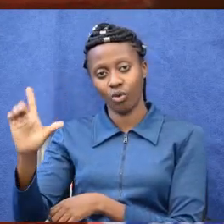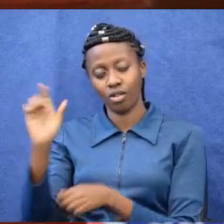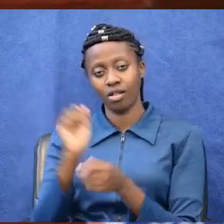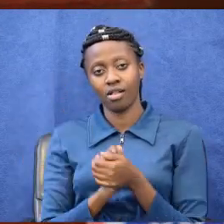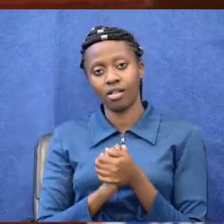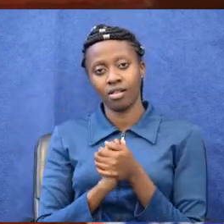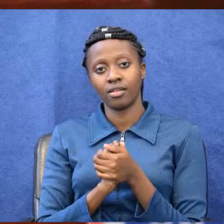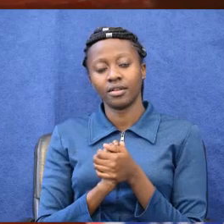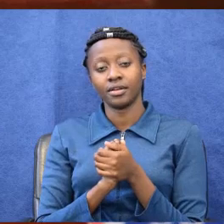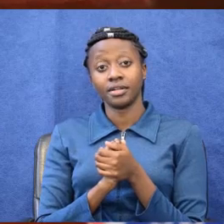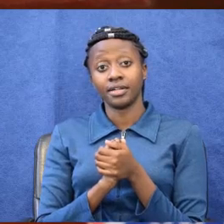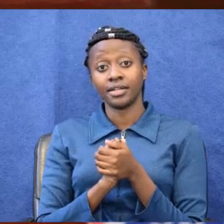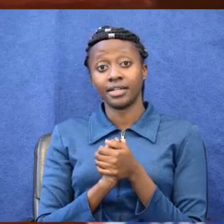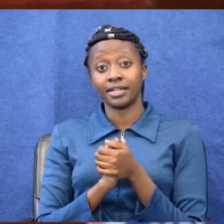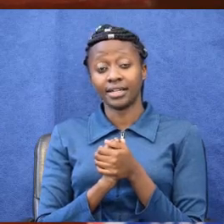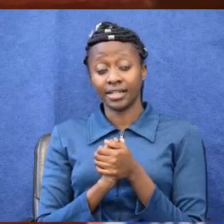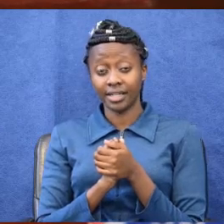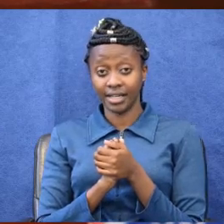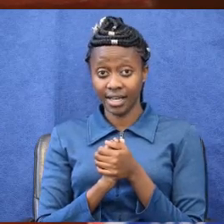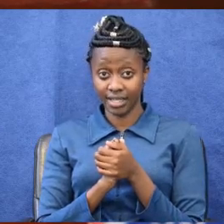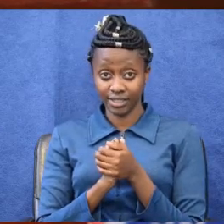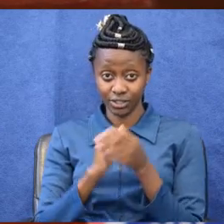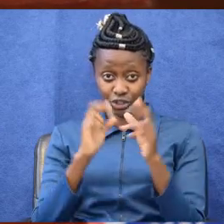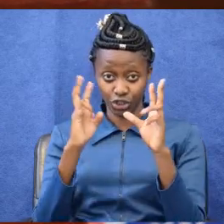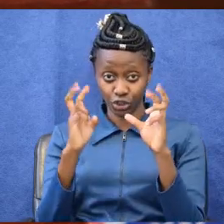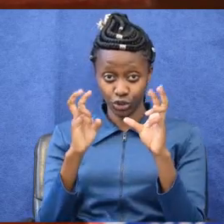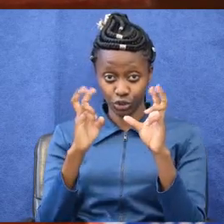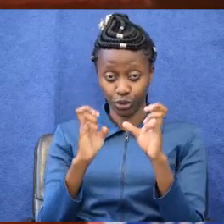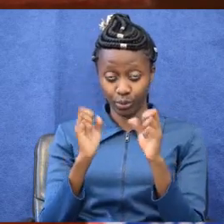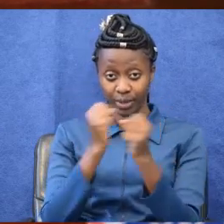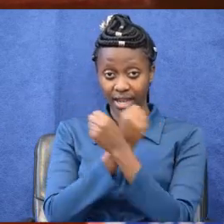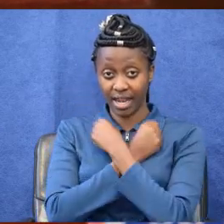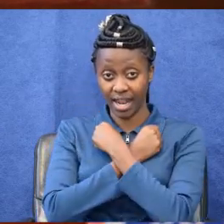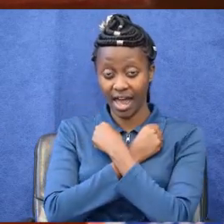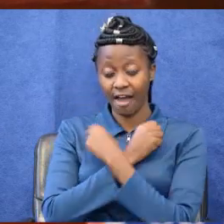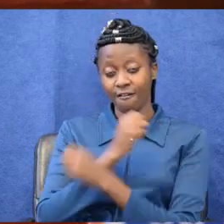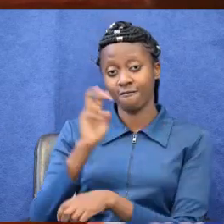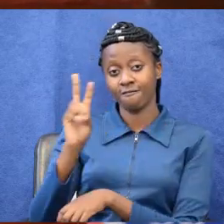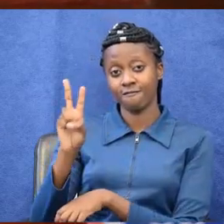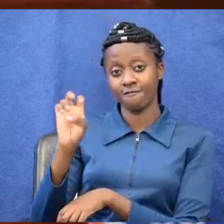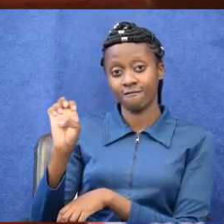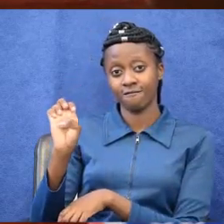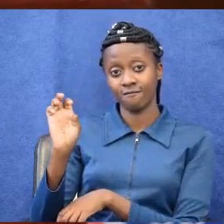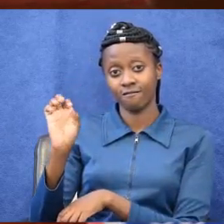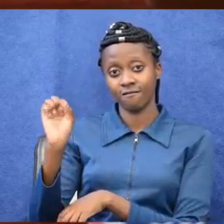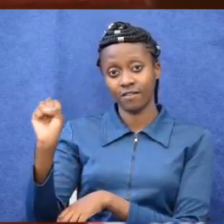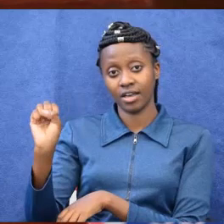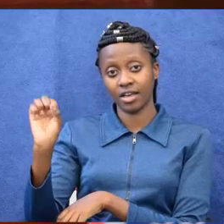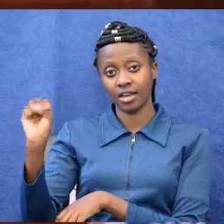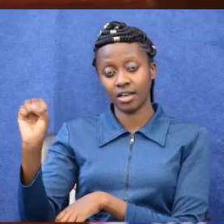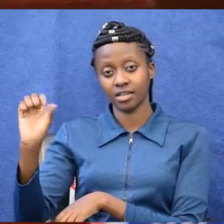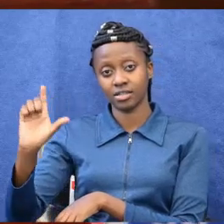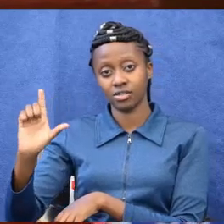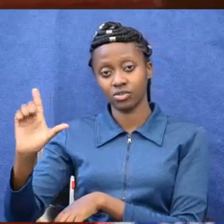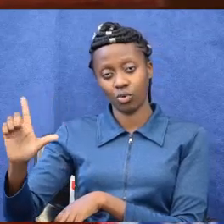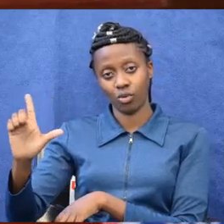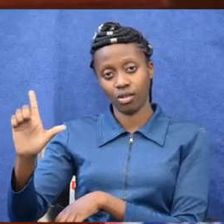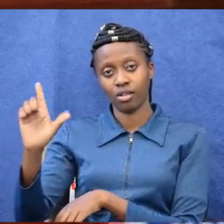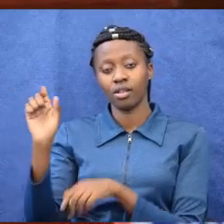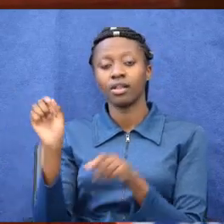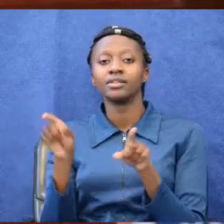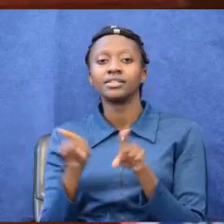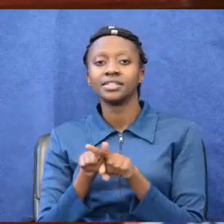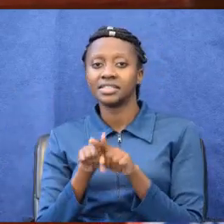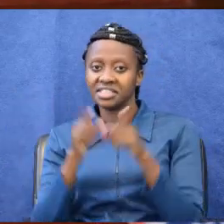We have, that is what we were given, a loved vessel. Here it is.